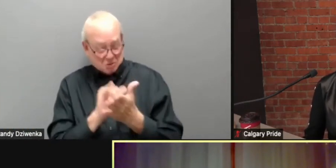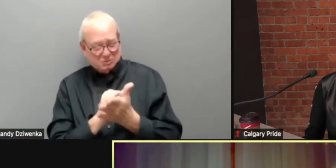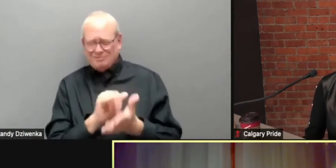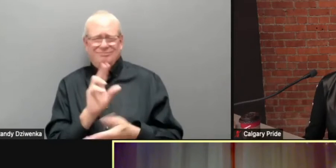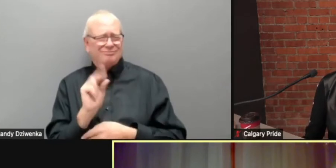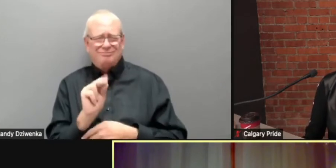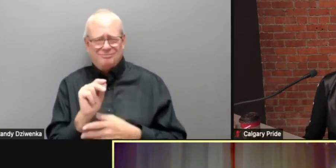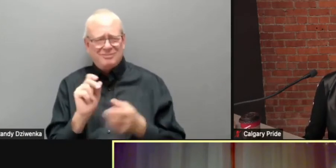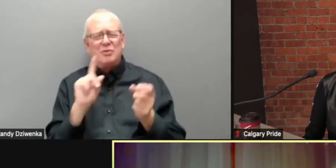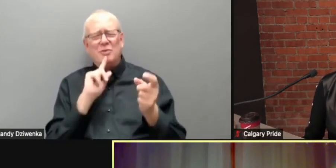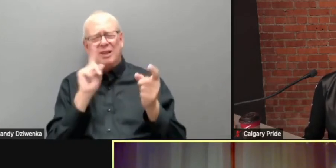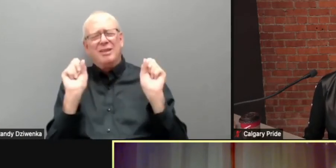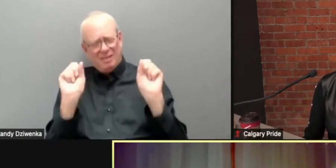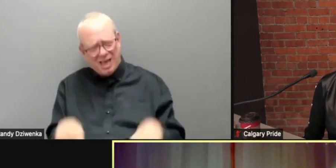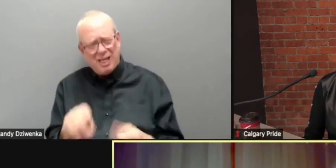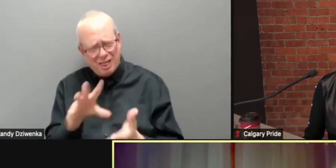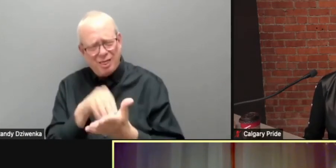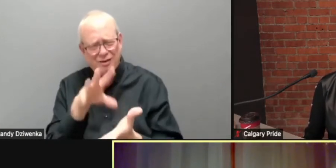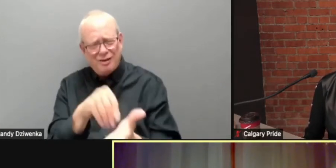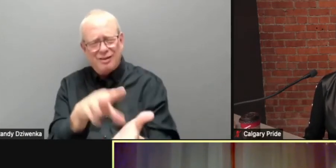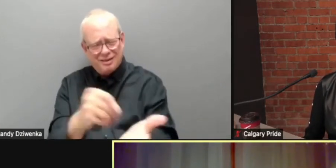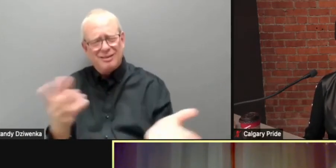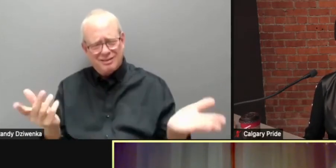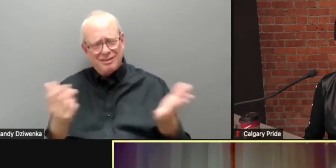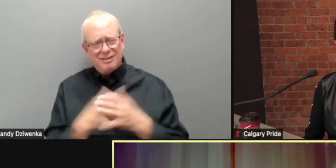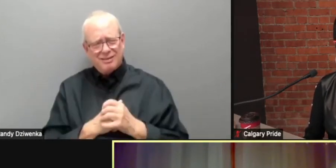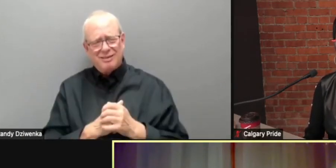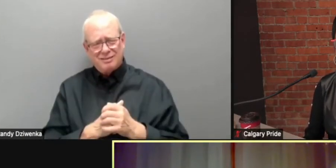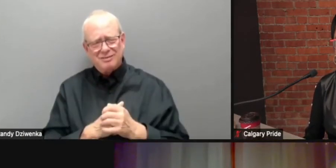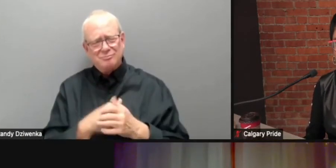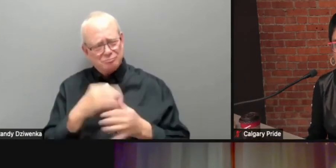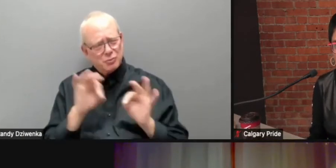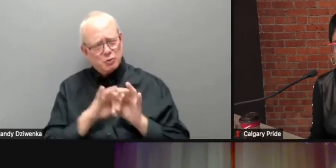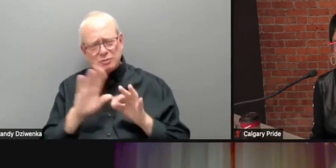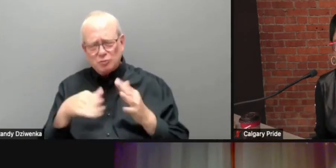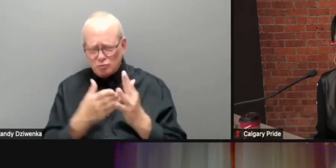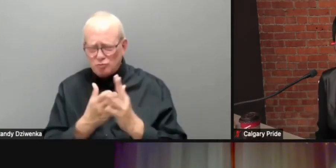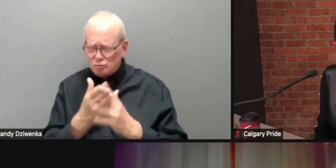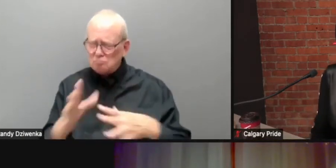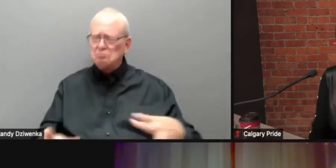baby steps, and we'll get there. Yeah.